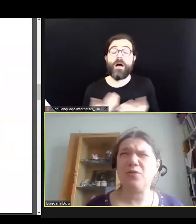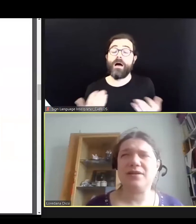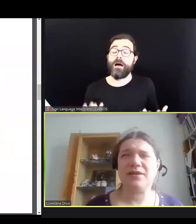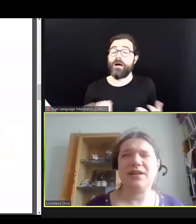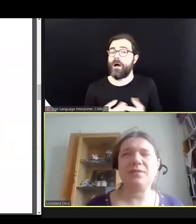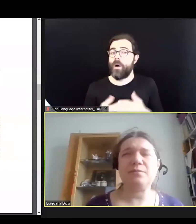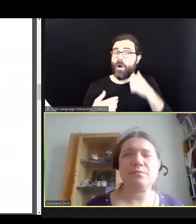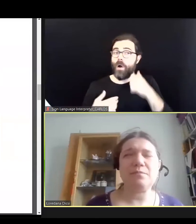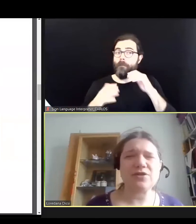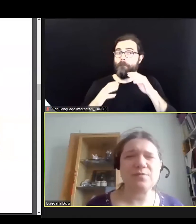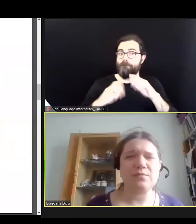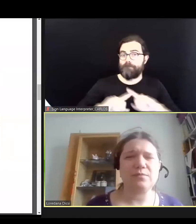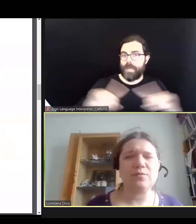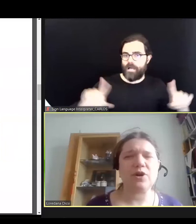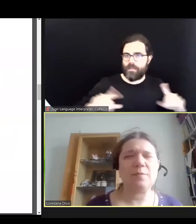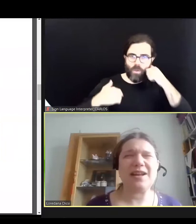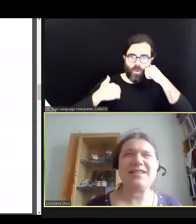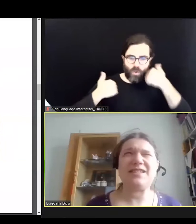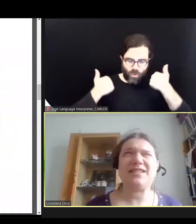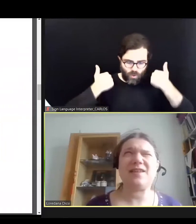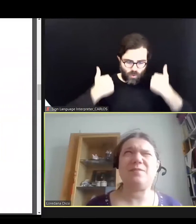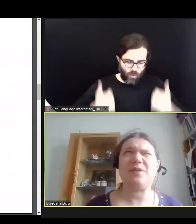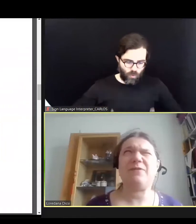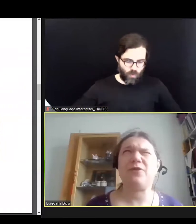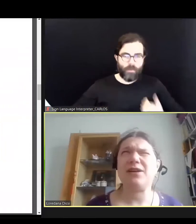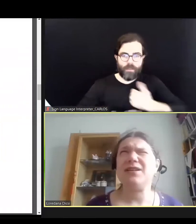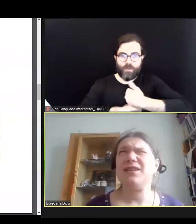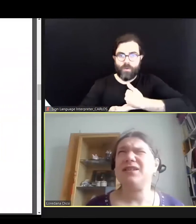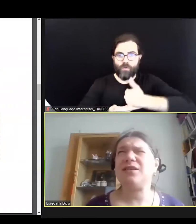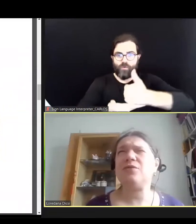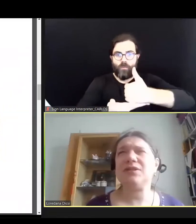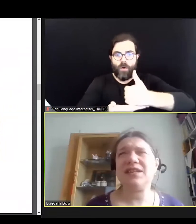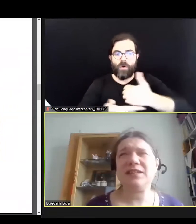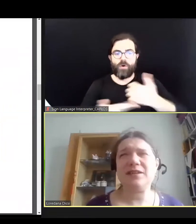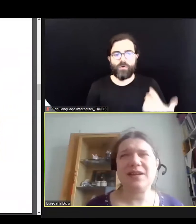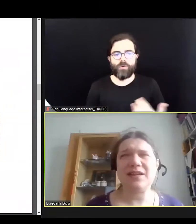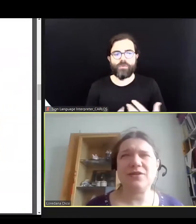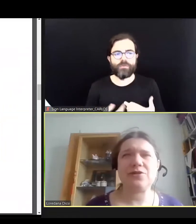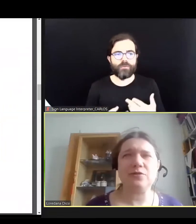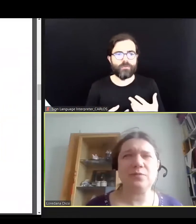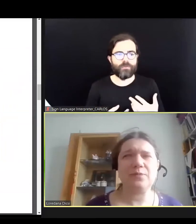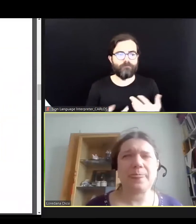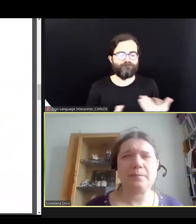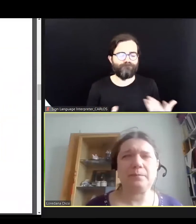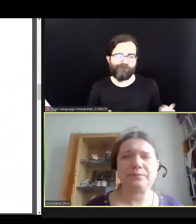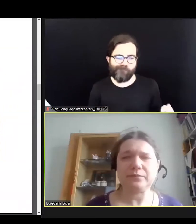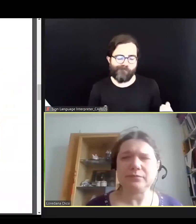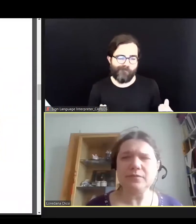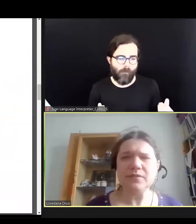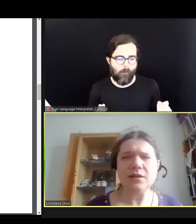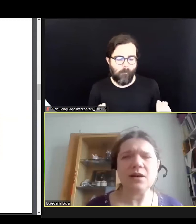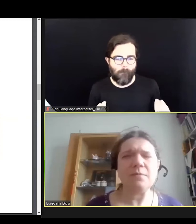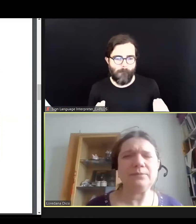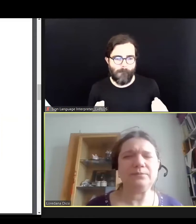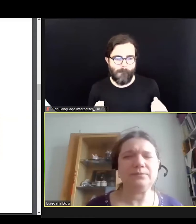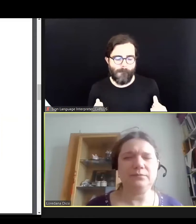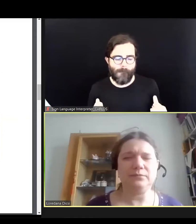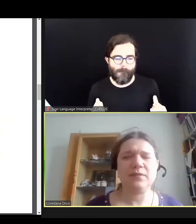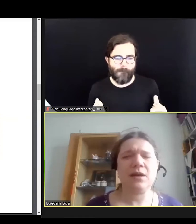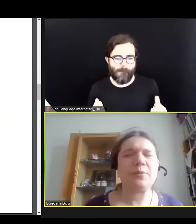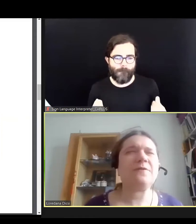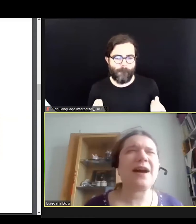at home, because there is an insurance. And this was available only in the school